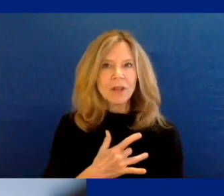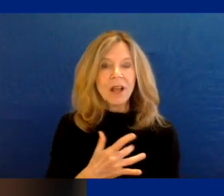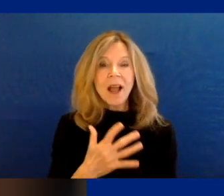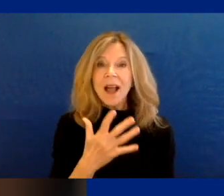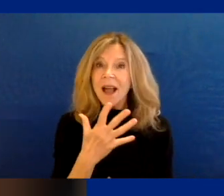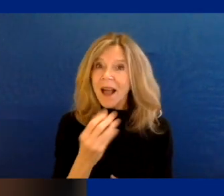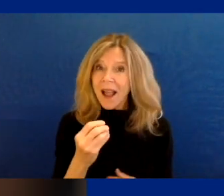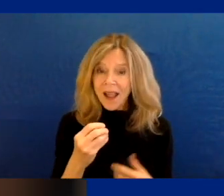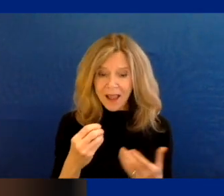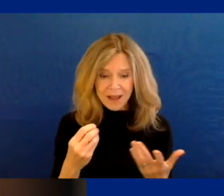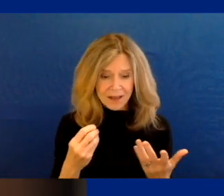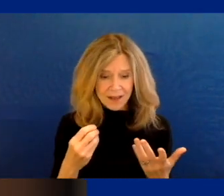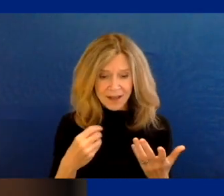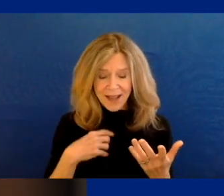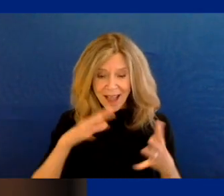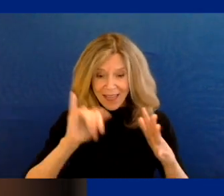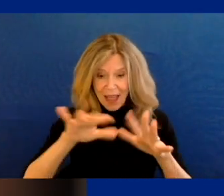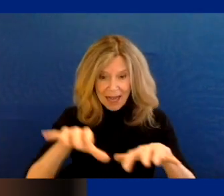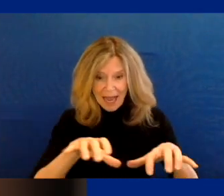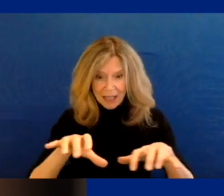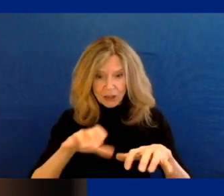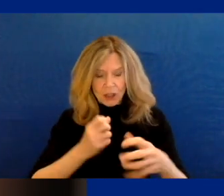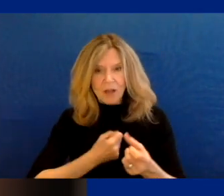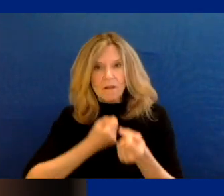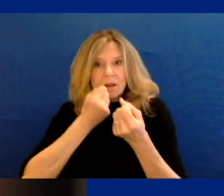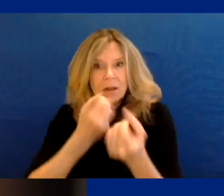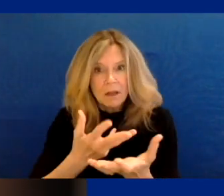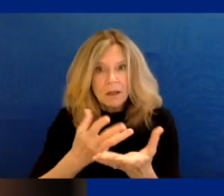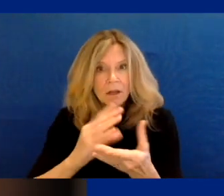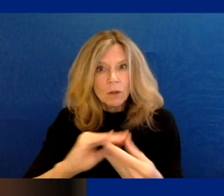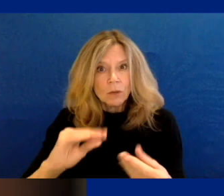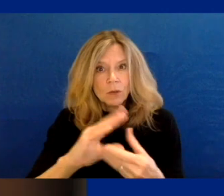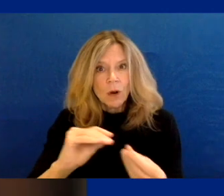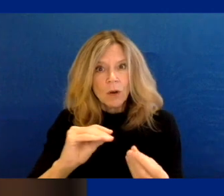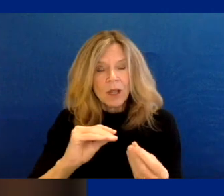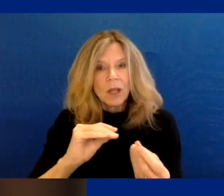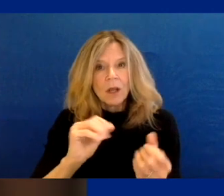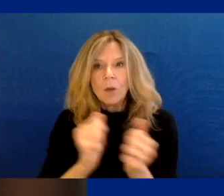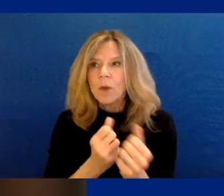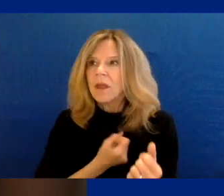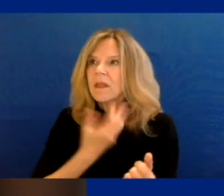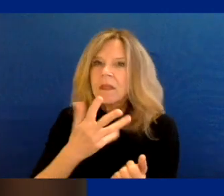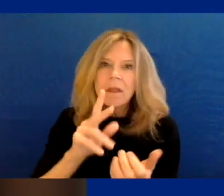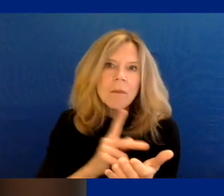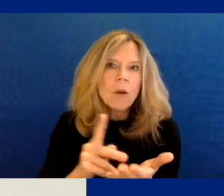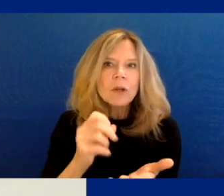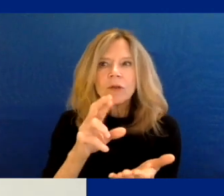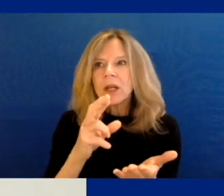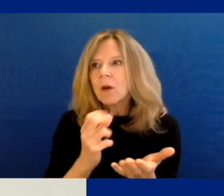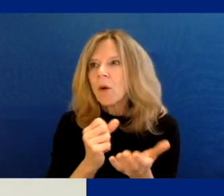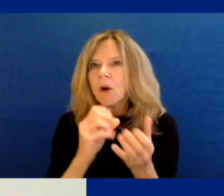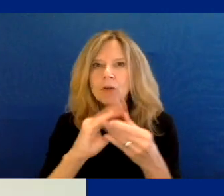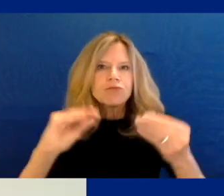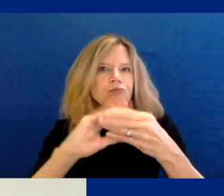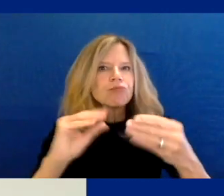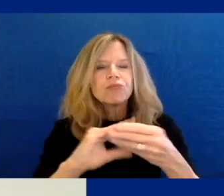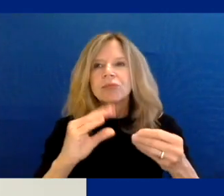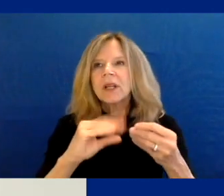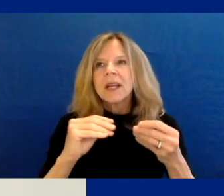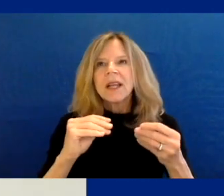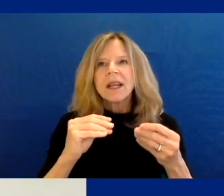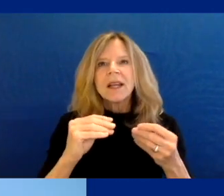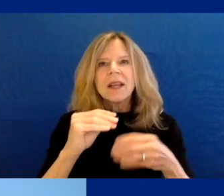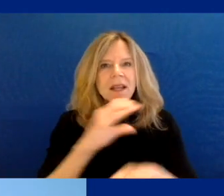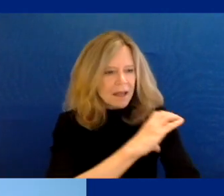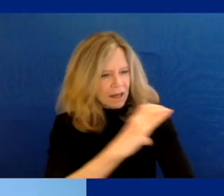also the very act of just speaking your story out loud, using poetry, using prose, is also healing. And there's a sense of agency